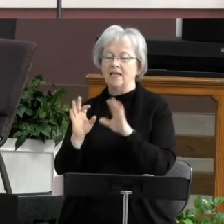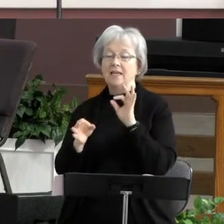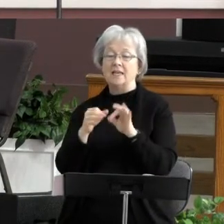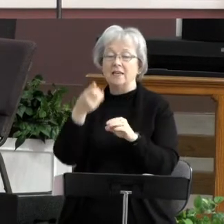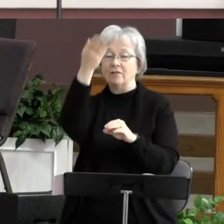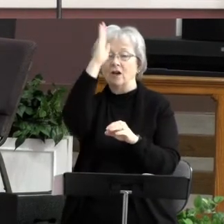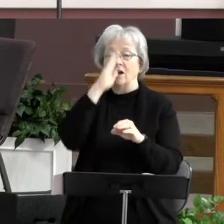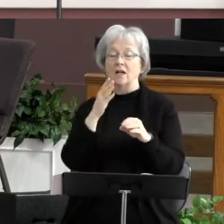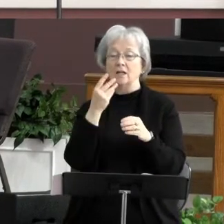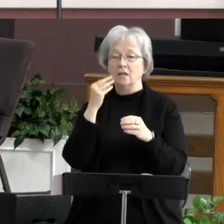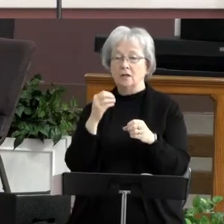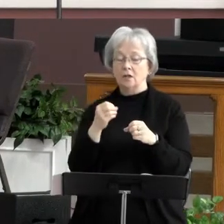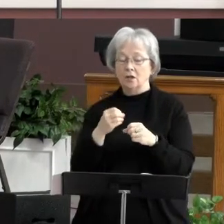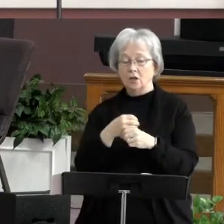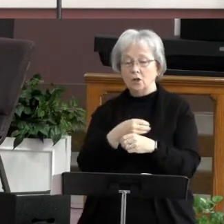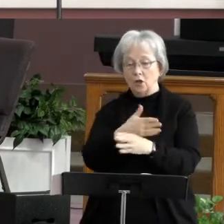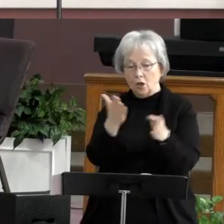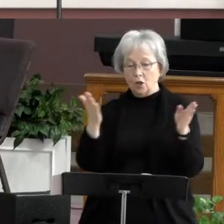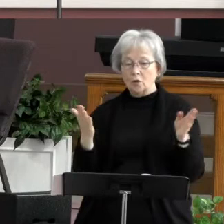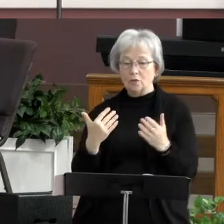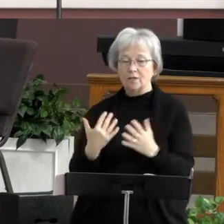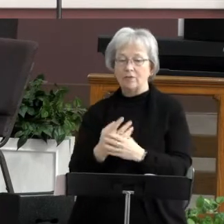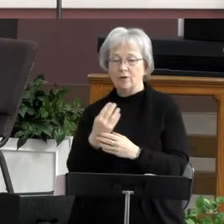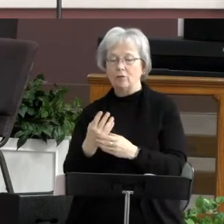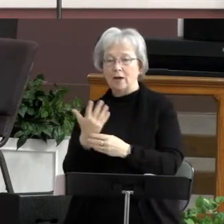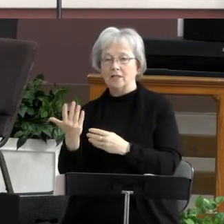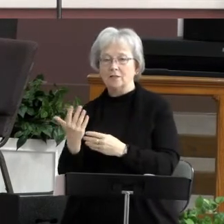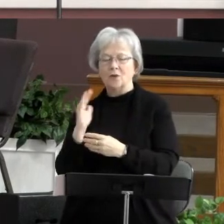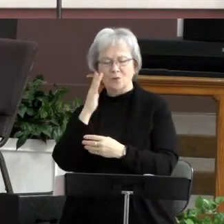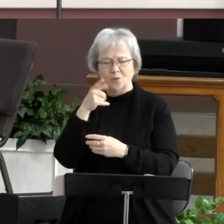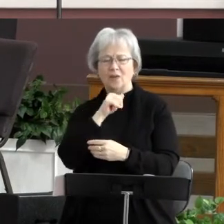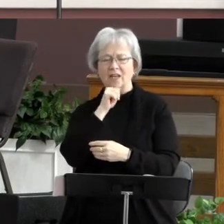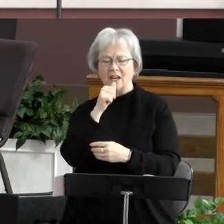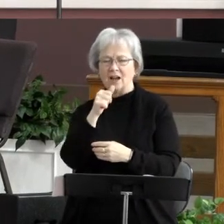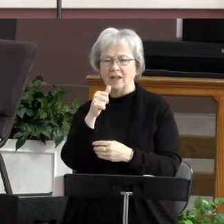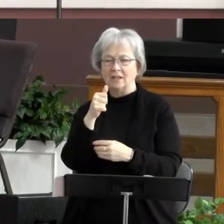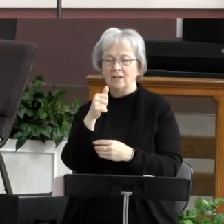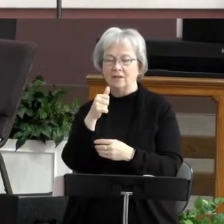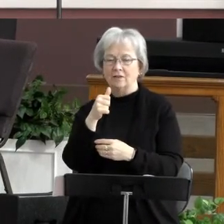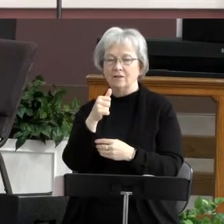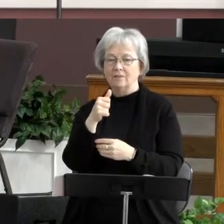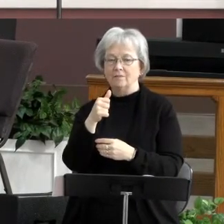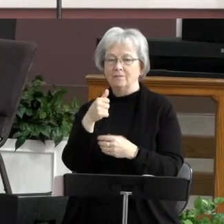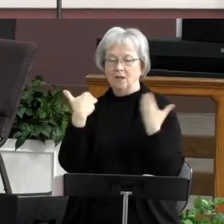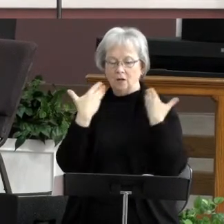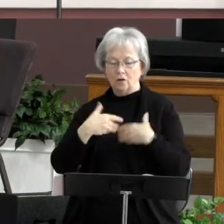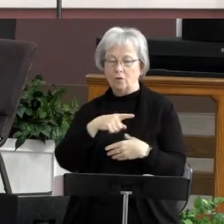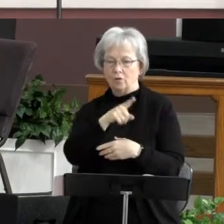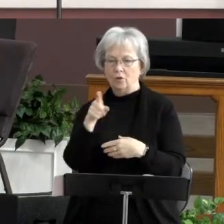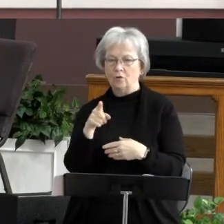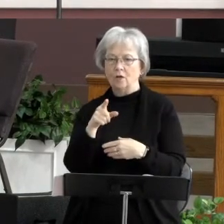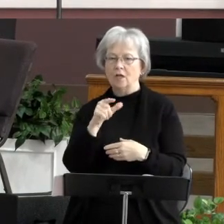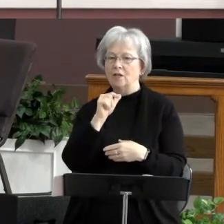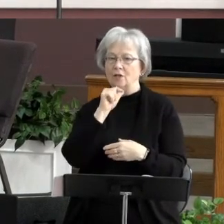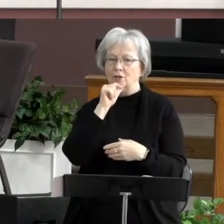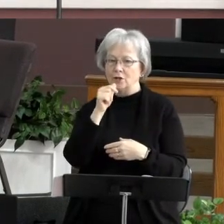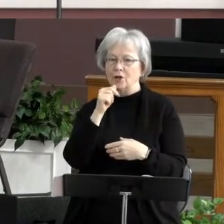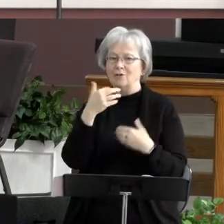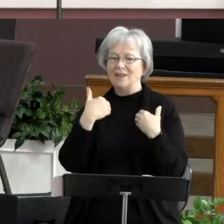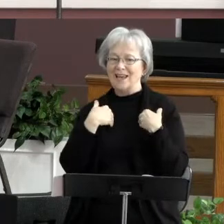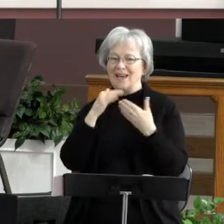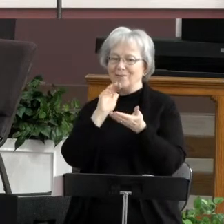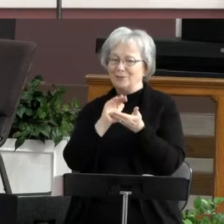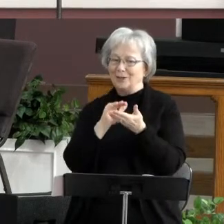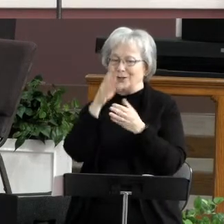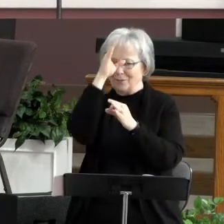furnace, will he not much more clothe you? You of little faith. Do not worry then, saying,